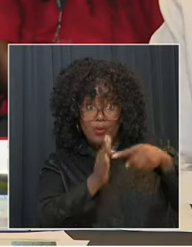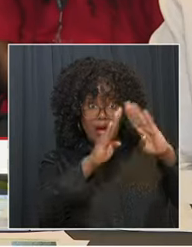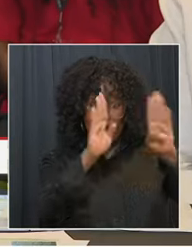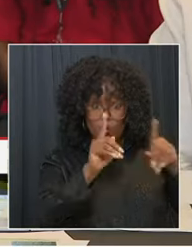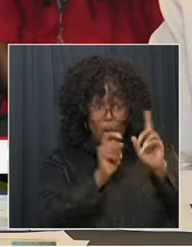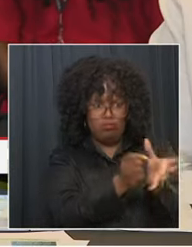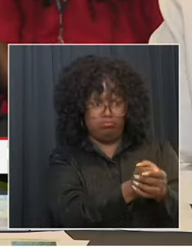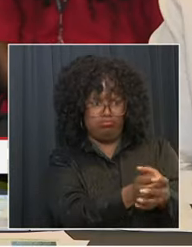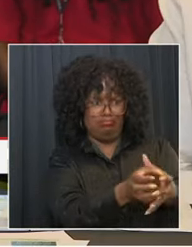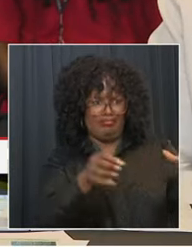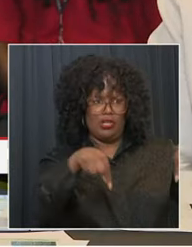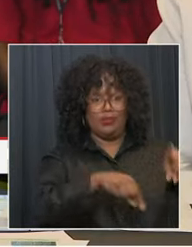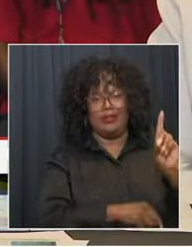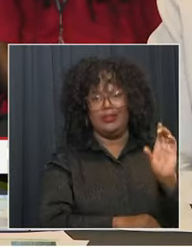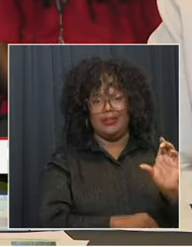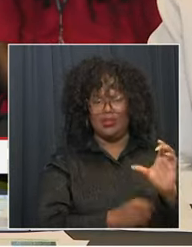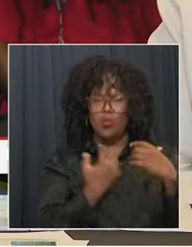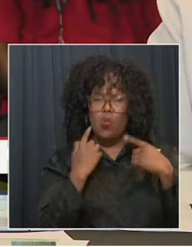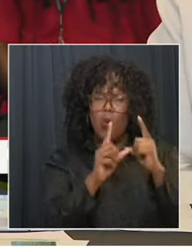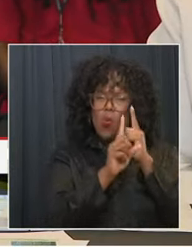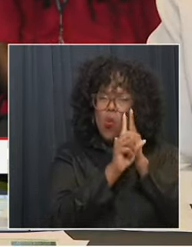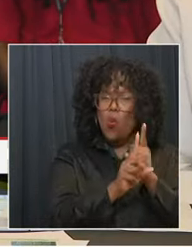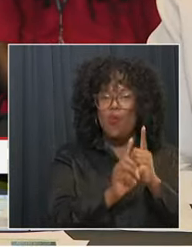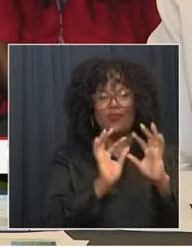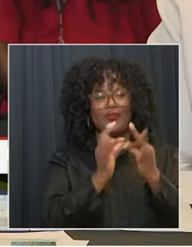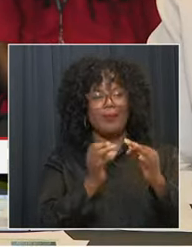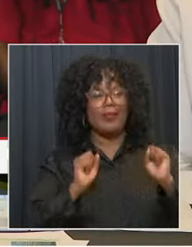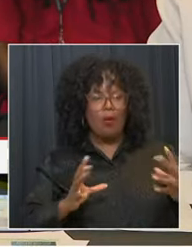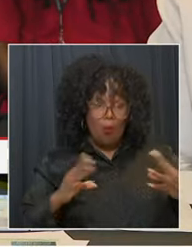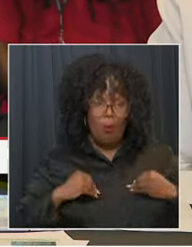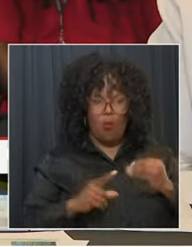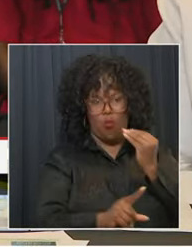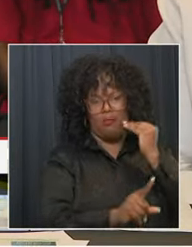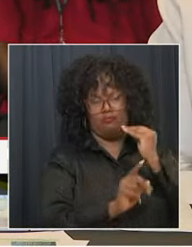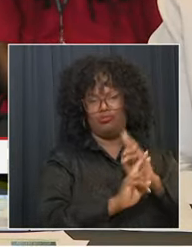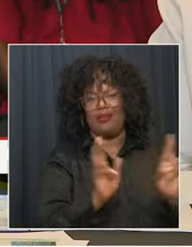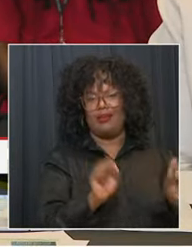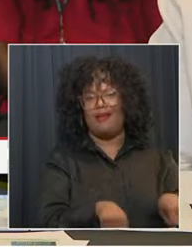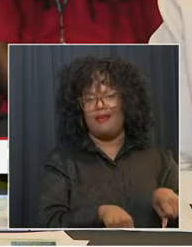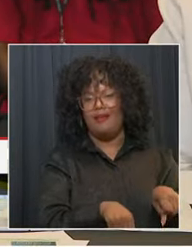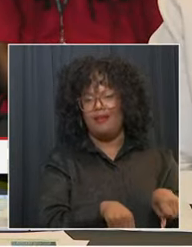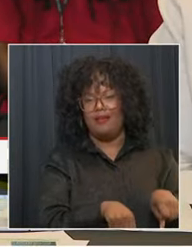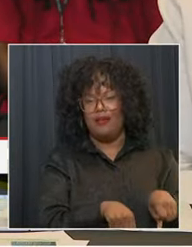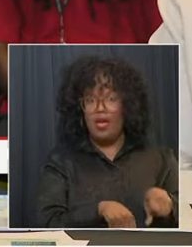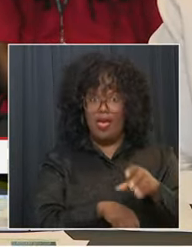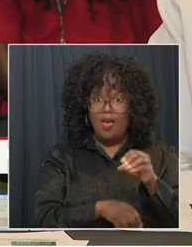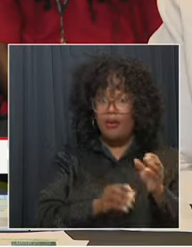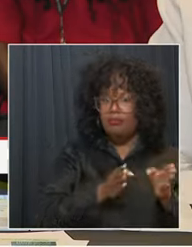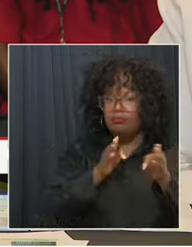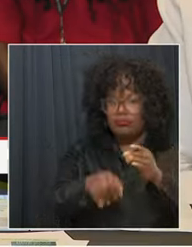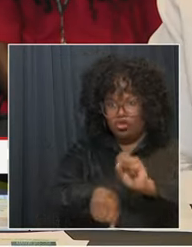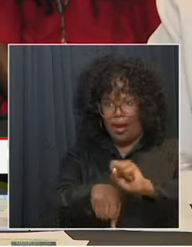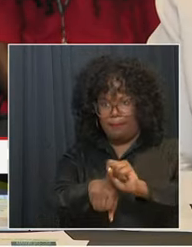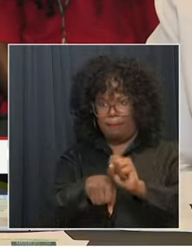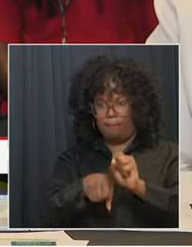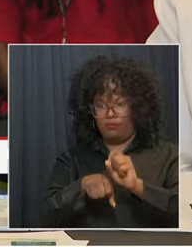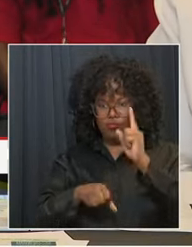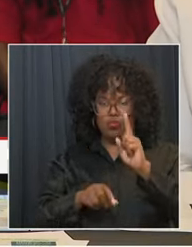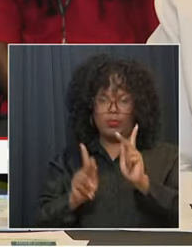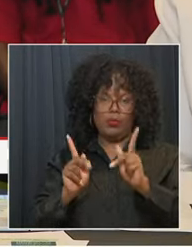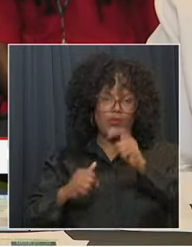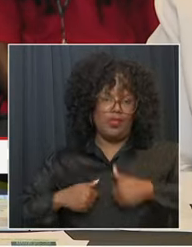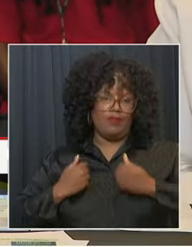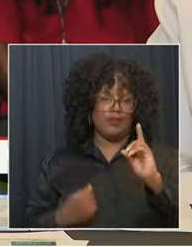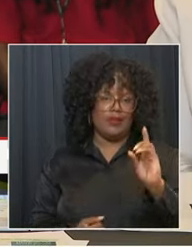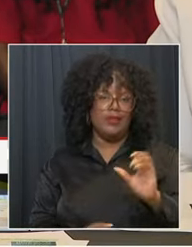home ownership opportunities and jobs for DC residents. So our growth agenda is